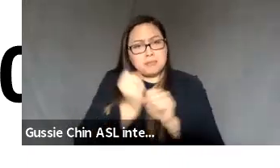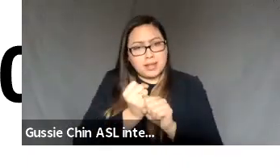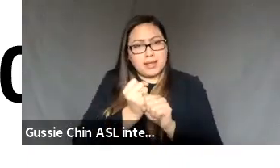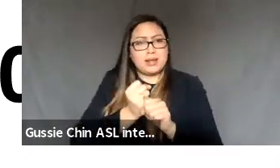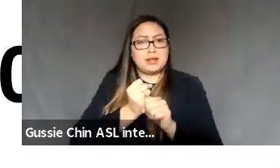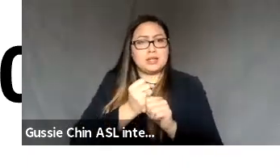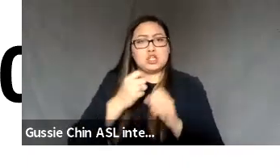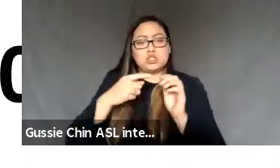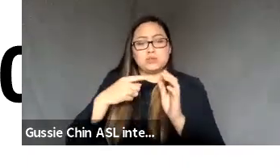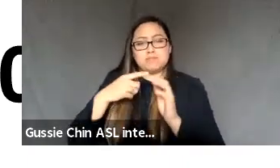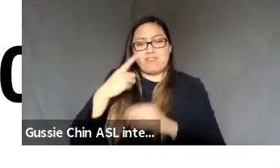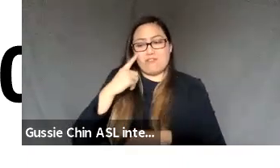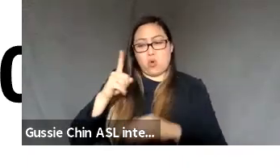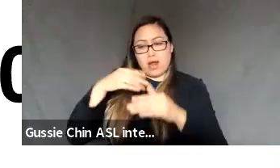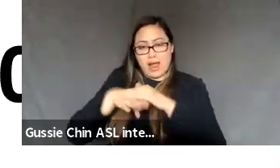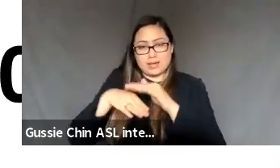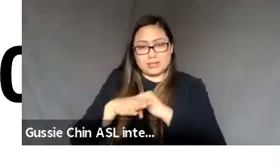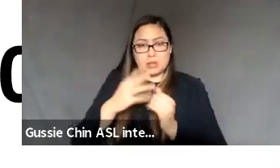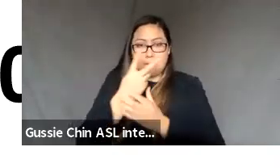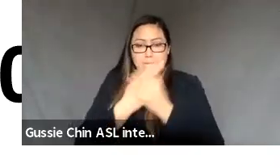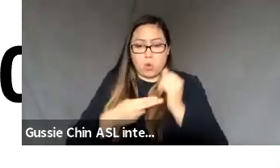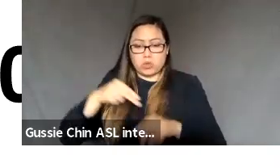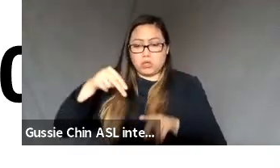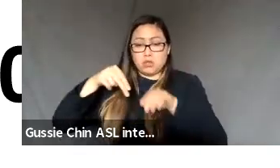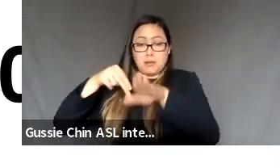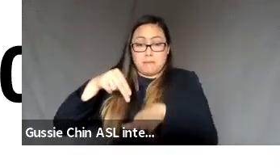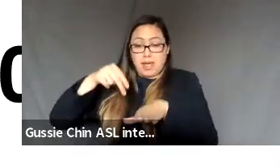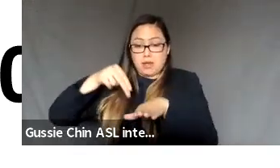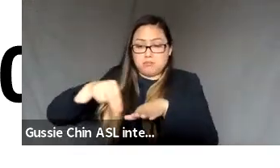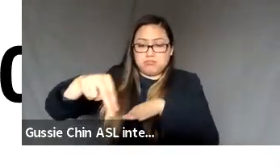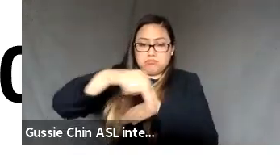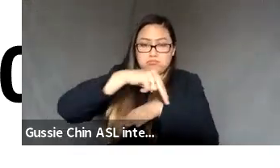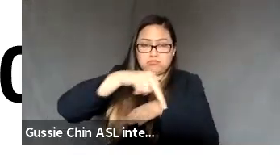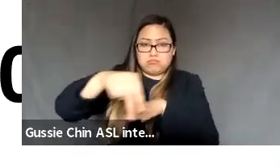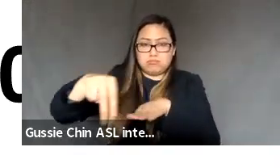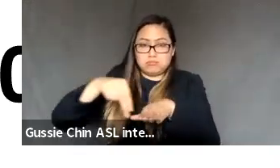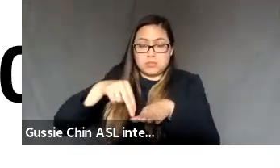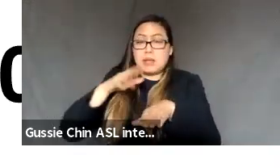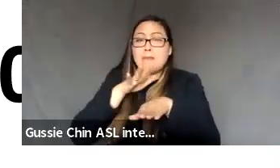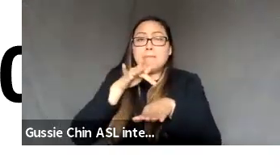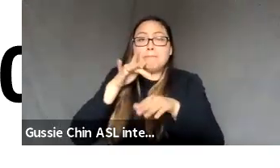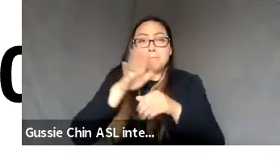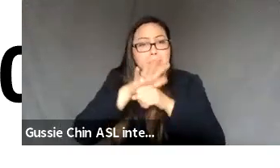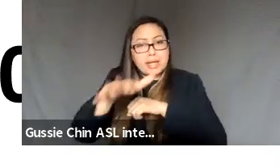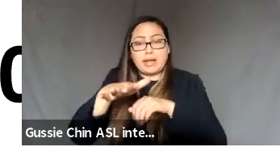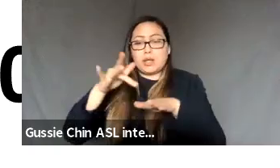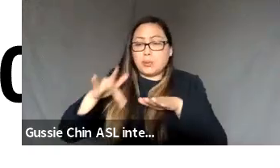shows access to both sides of the bed. And then there's plenty of room at the foot of the bed for turning